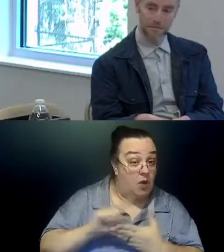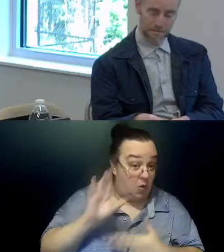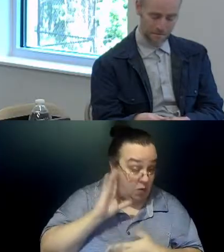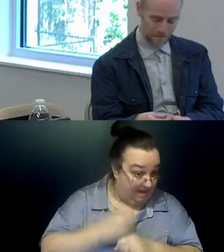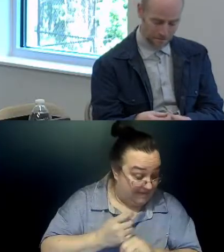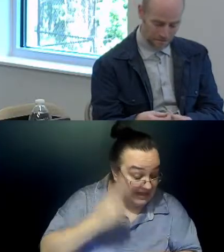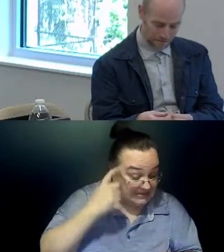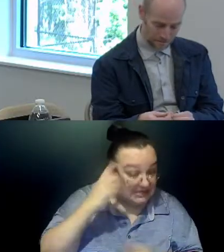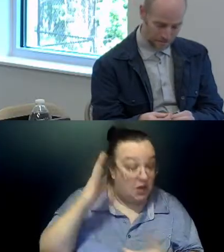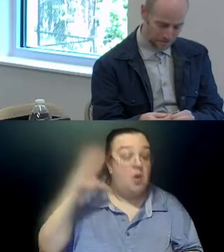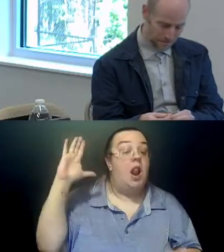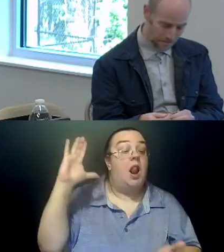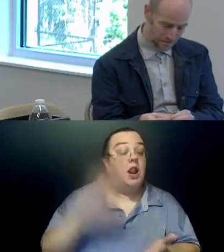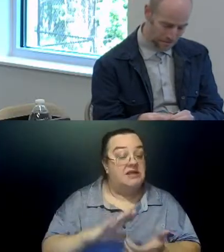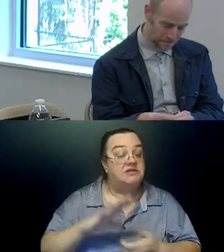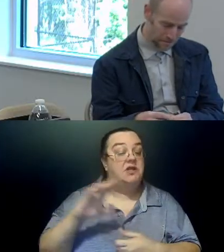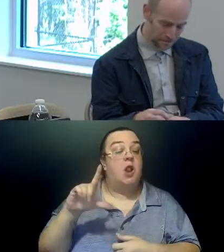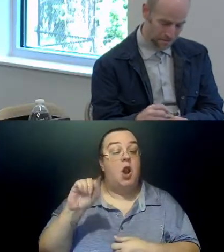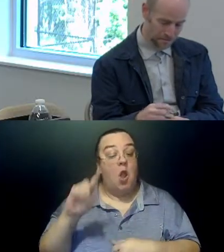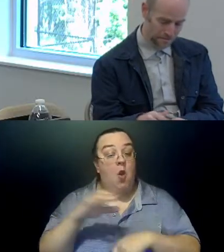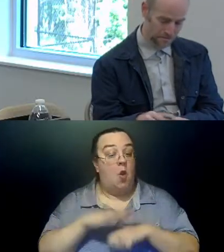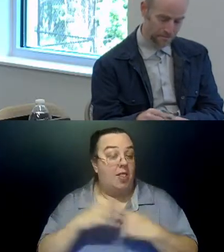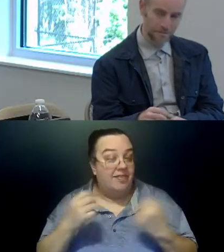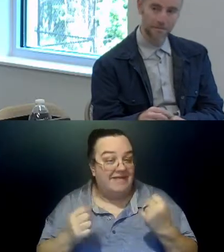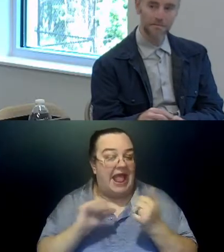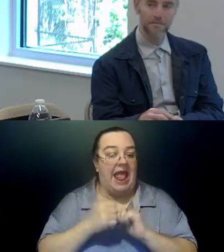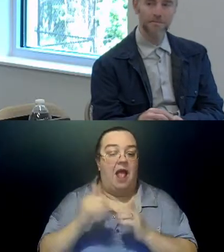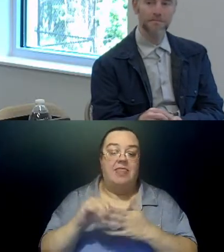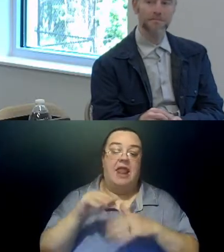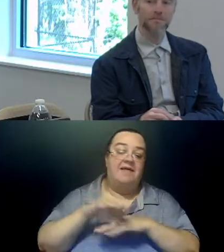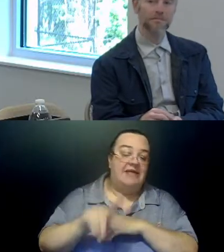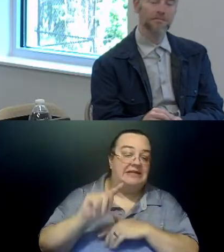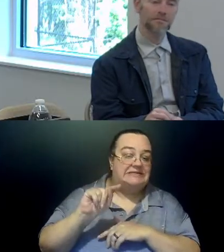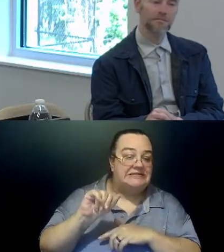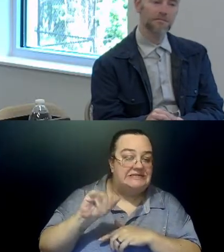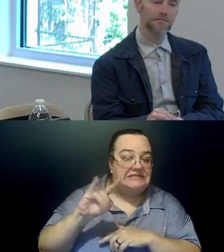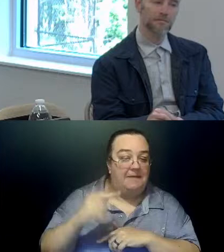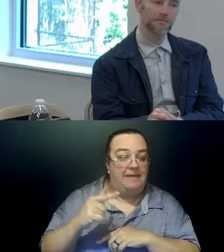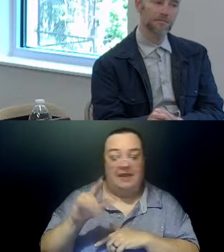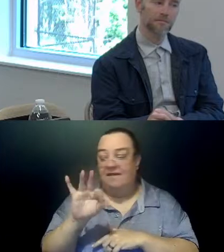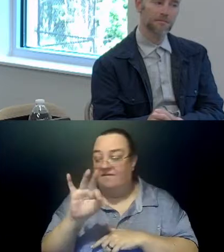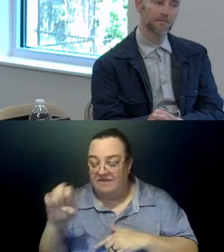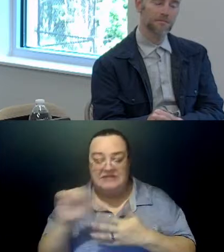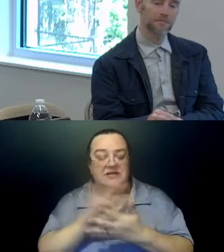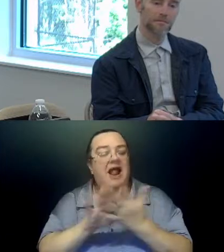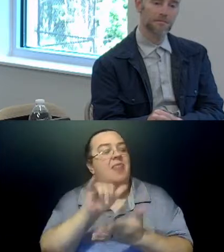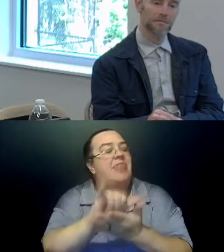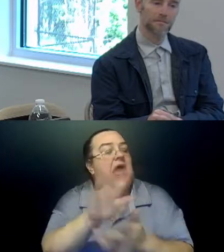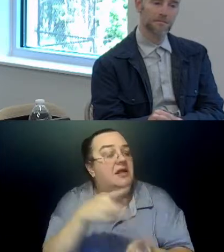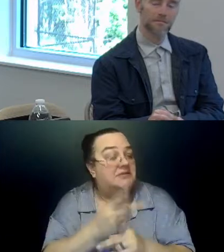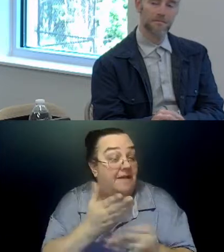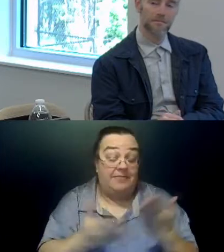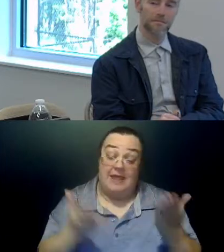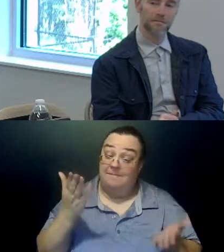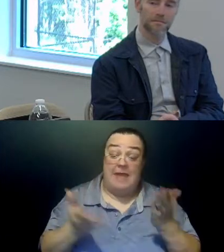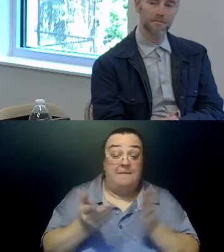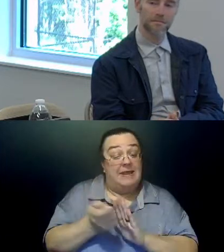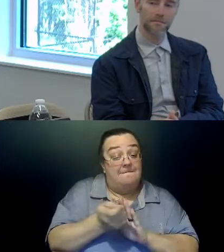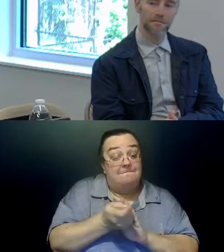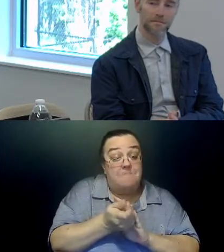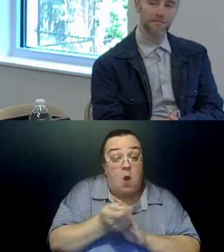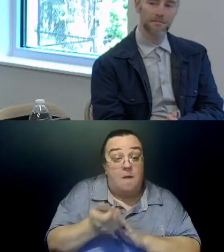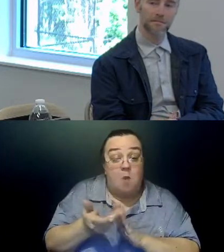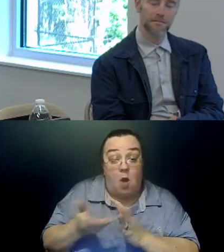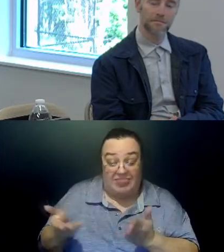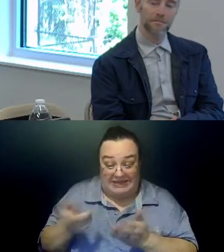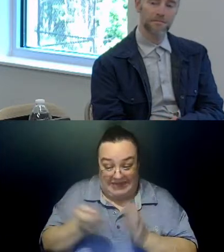the load on the vehicles, how it affects tipping fees, these sorts of things. So they might be small things. We have to add up the small